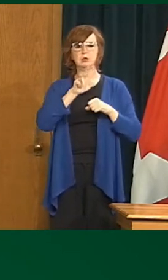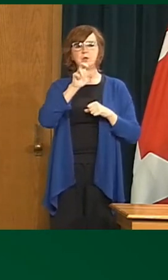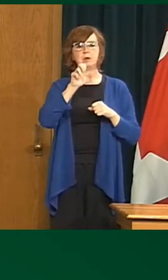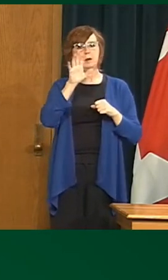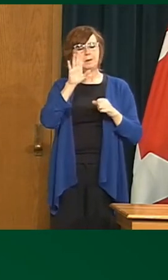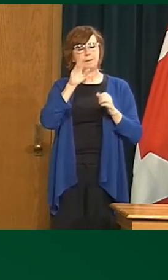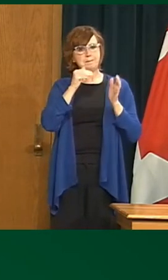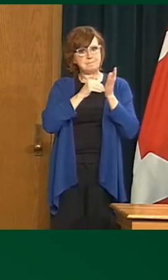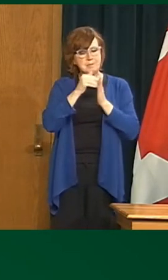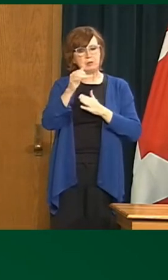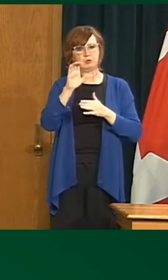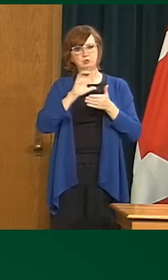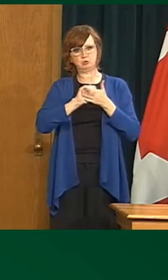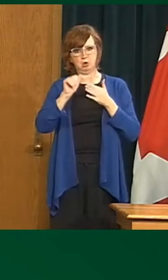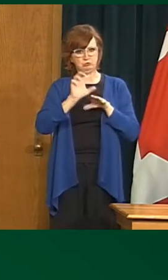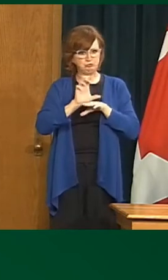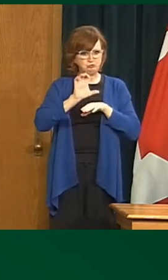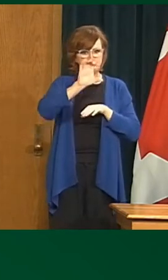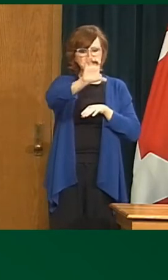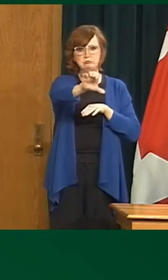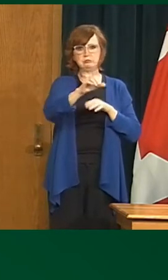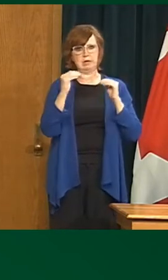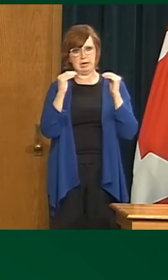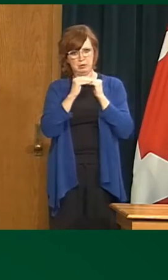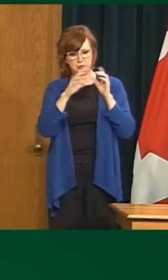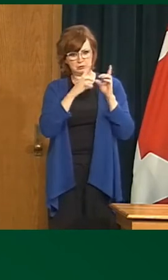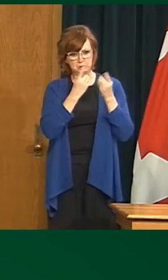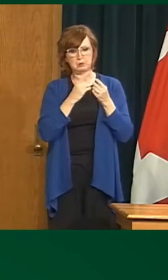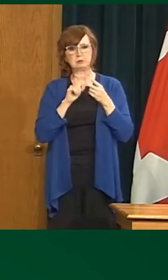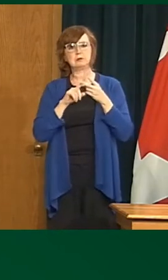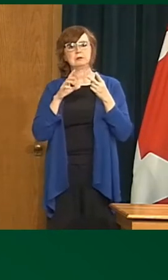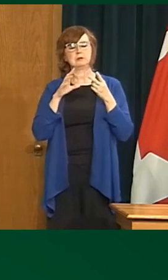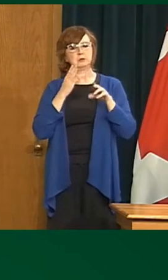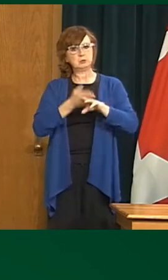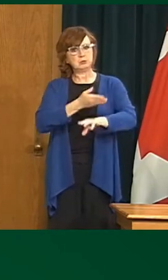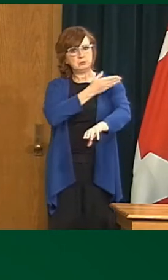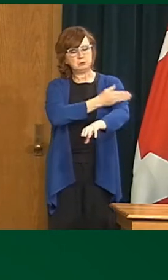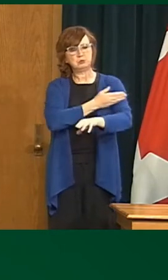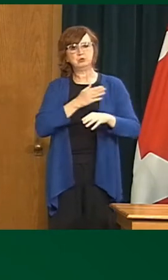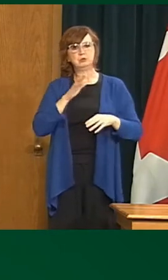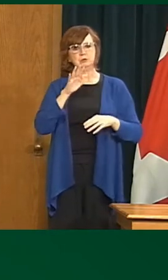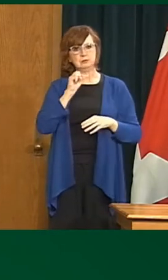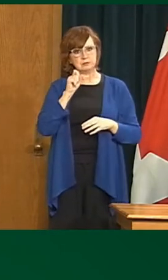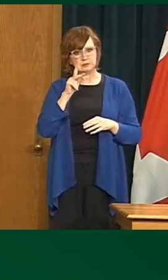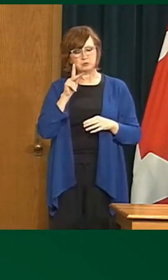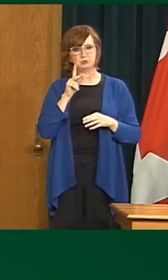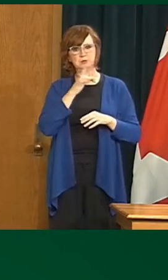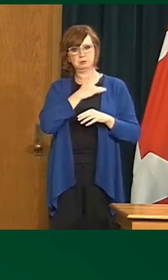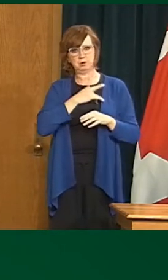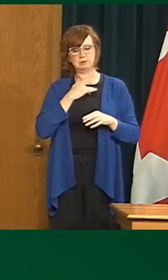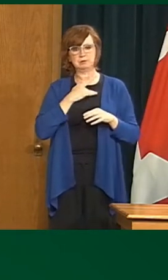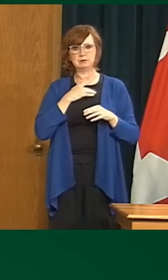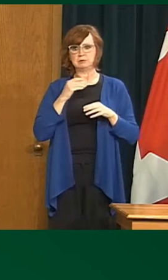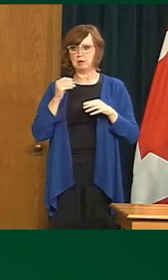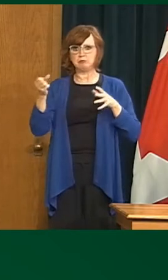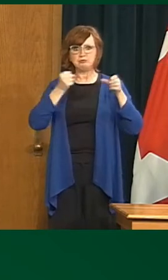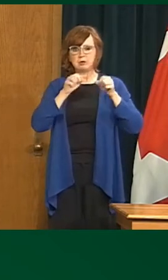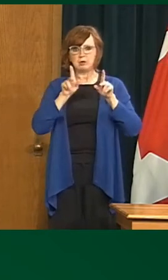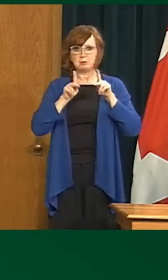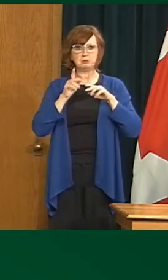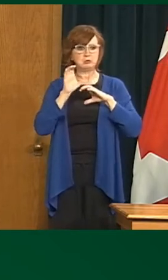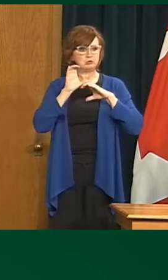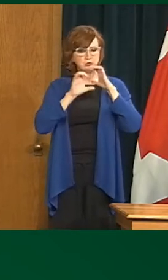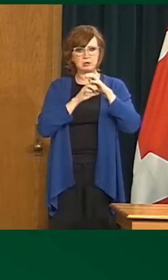highways and in transportation projects as we work to quickly restart the Saskatchewan economy. These projects will